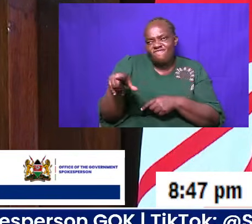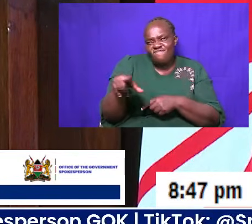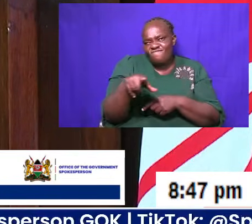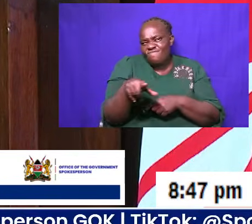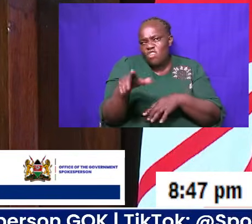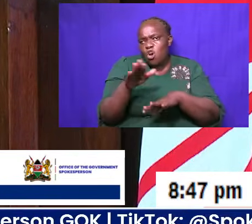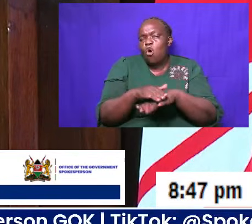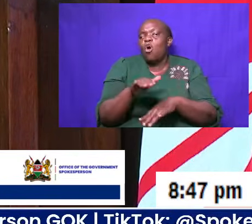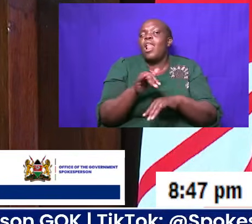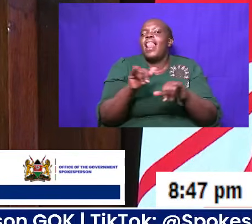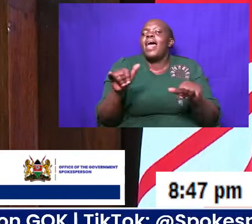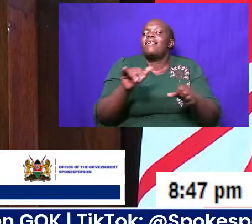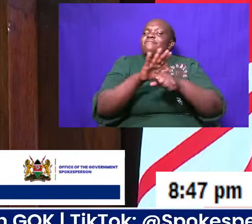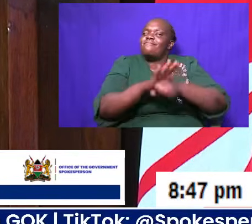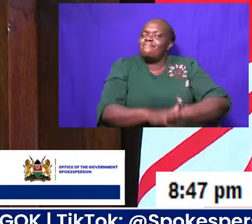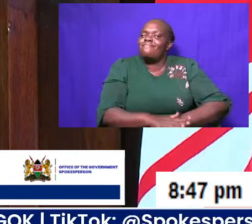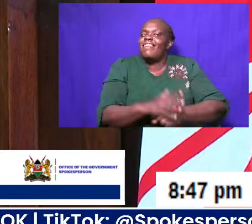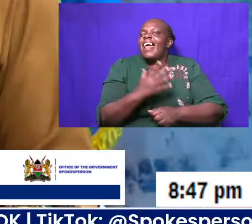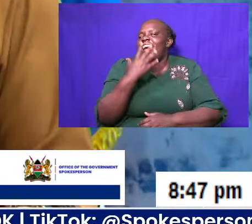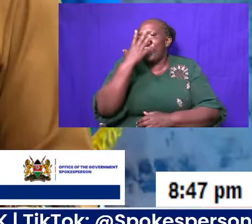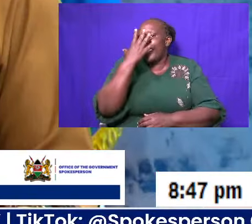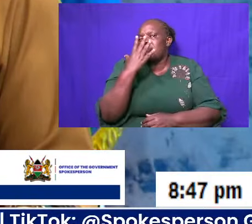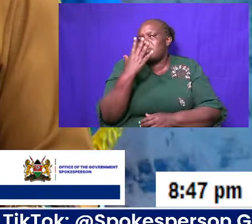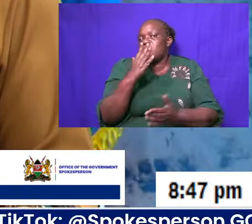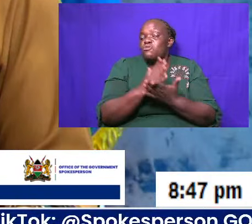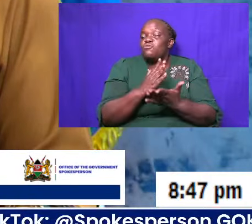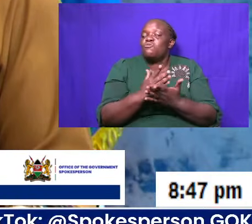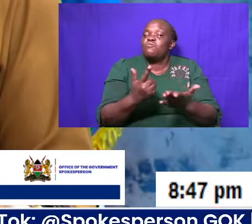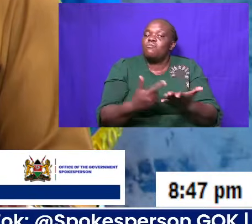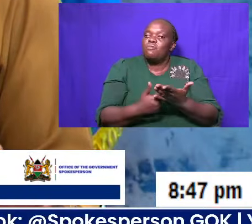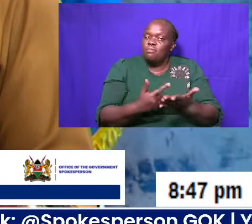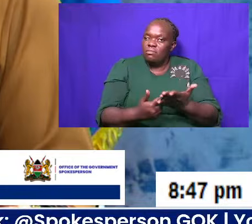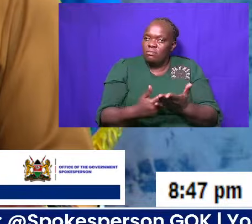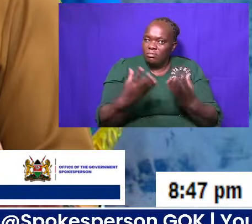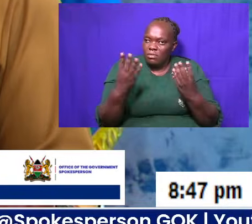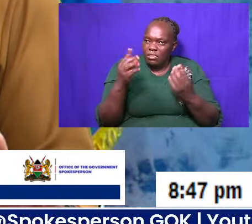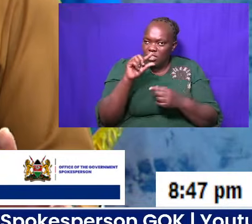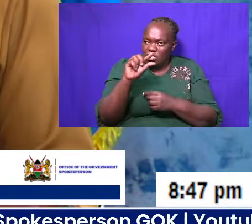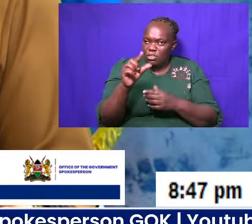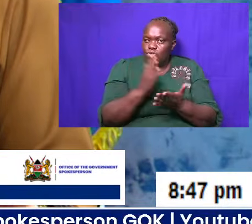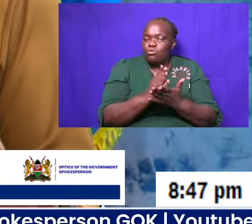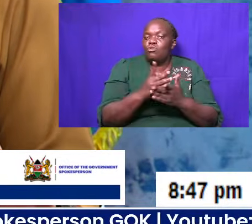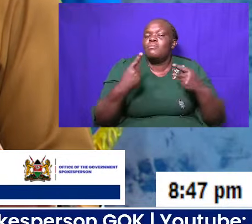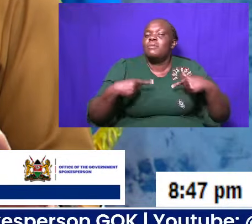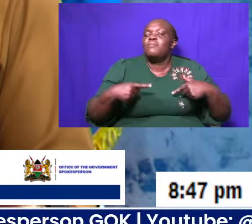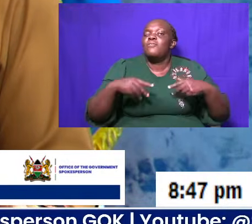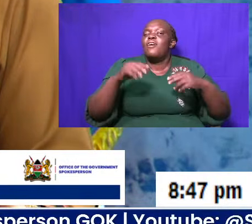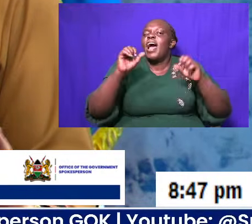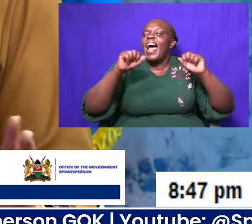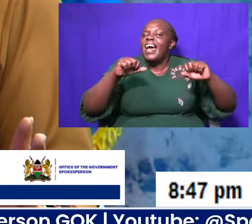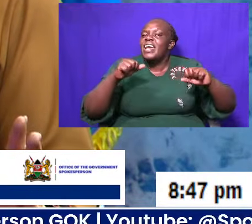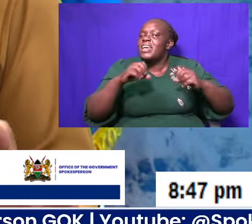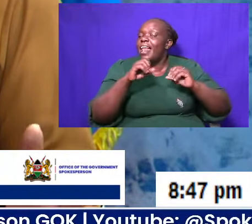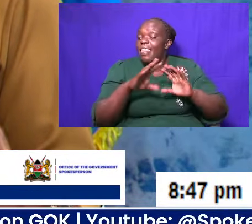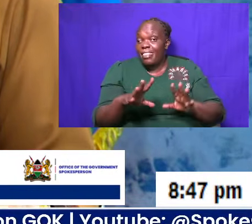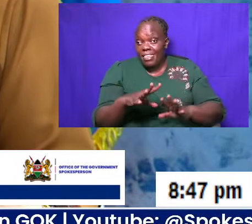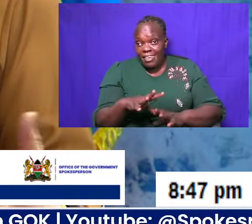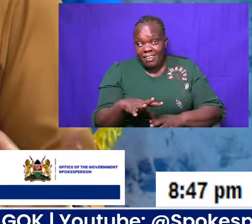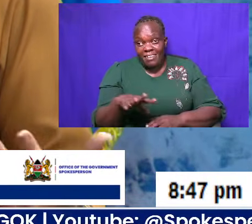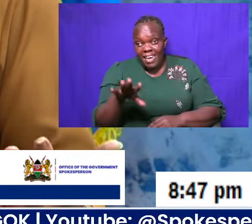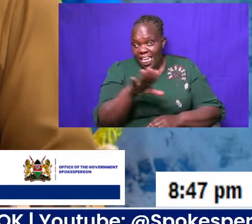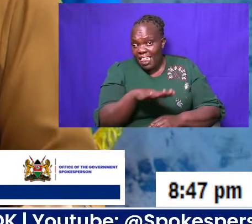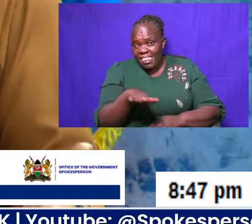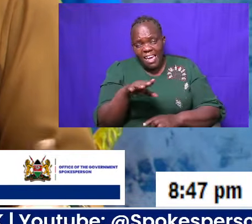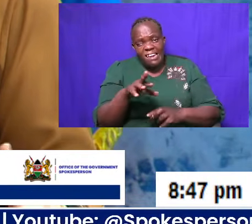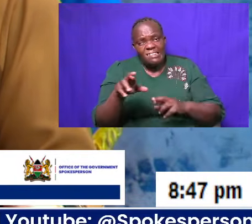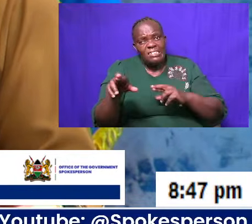online bullying and harassment. I think that's an ongoing conversation. Purity, people may not agree on the whole issue. There are also issues of race. There are also issues